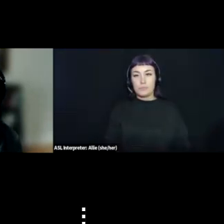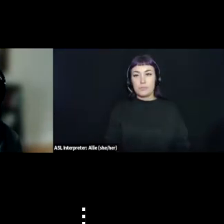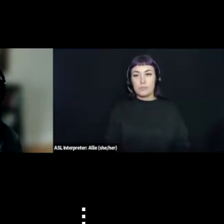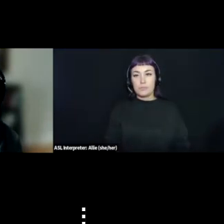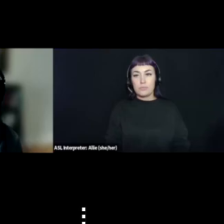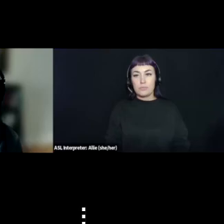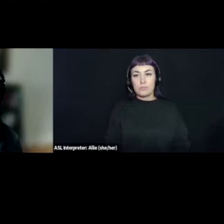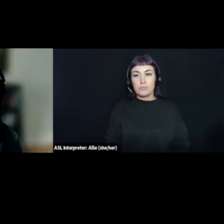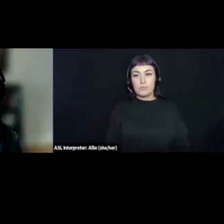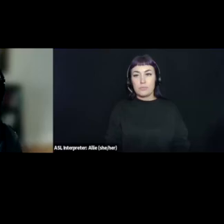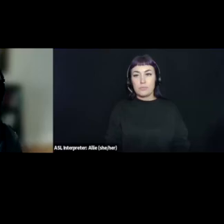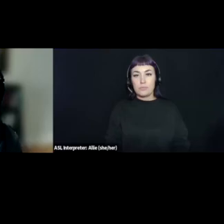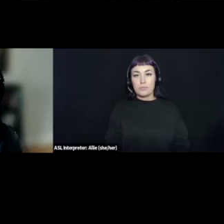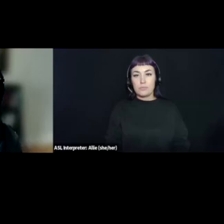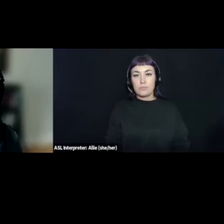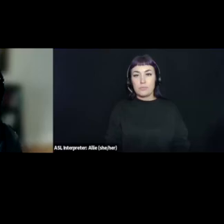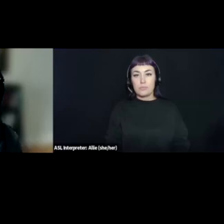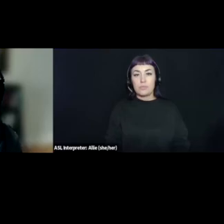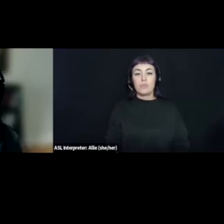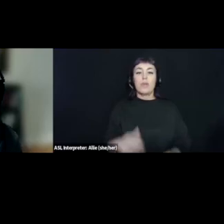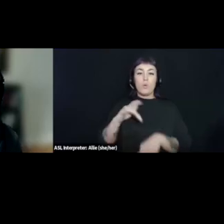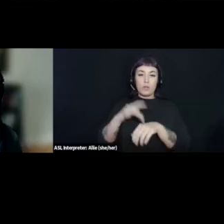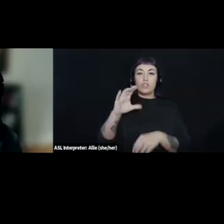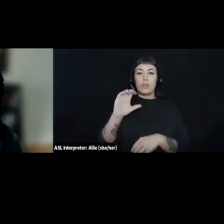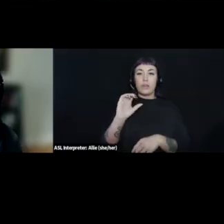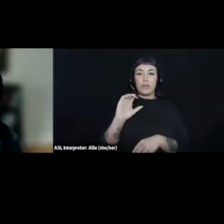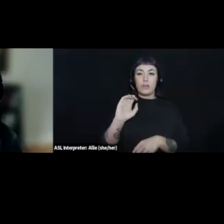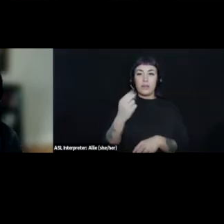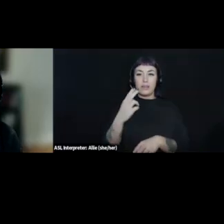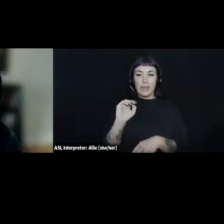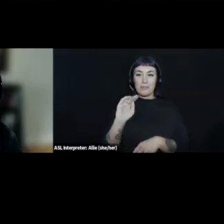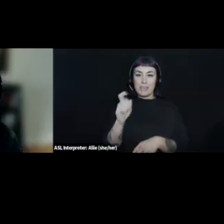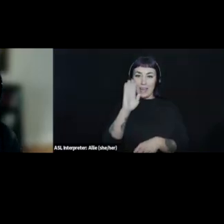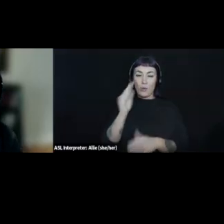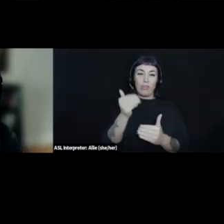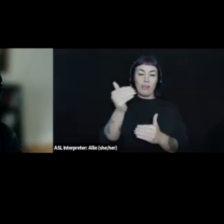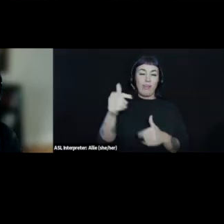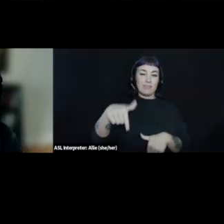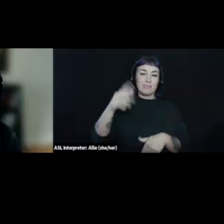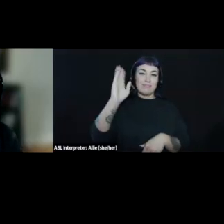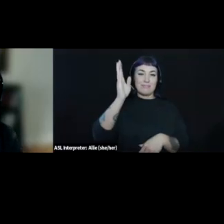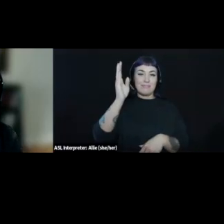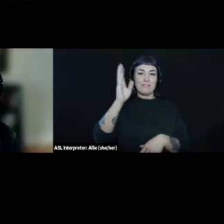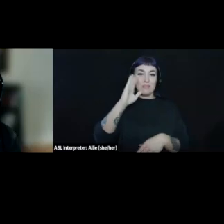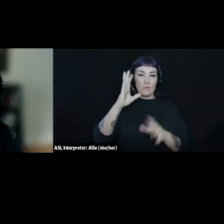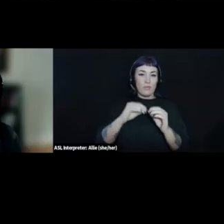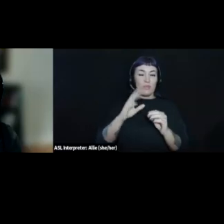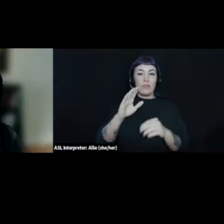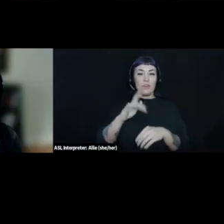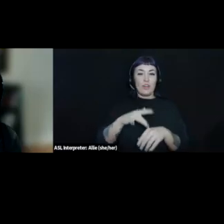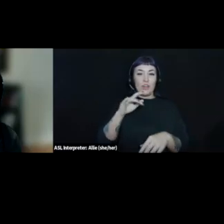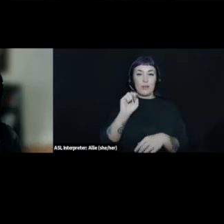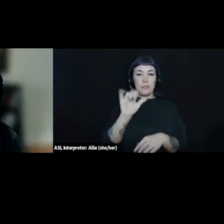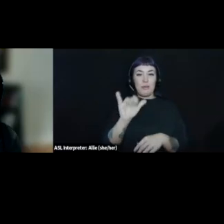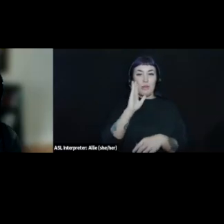All right. So I want to briefly touch on Chem Sex. I know that the next presentation in early